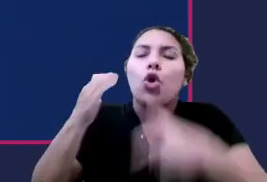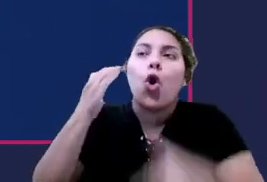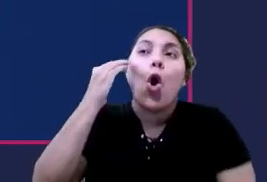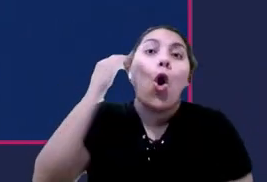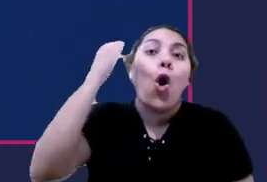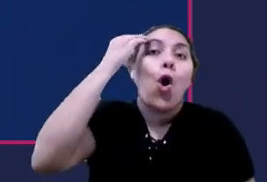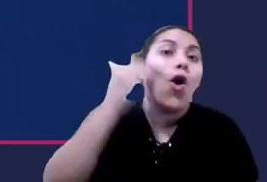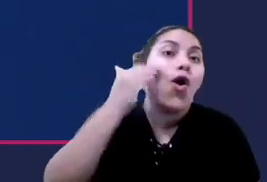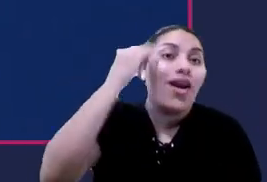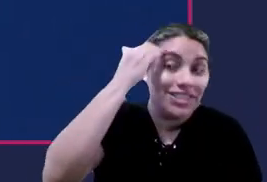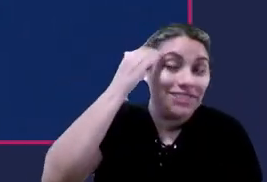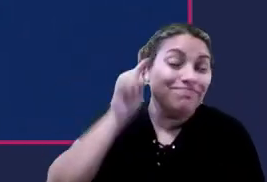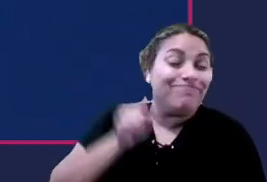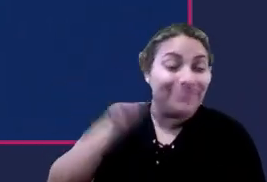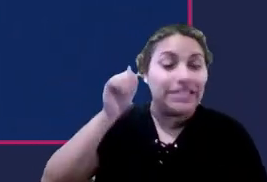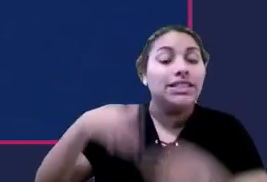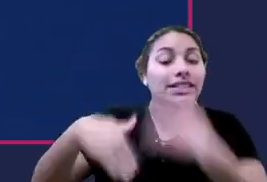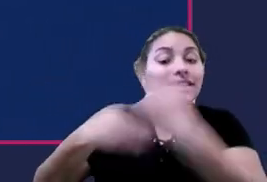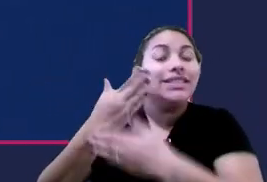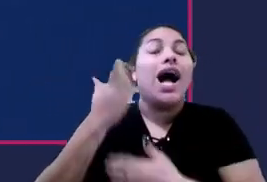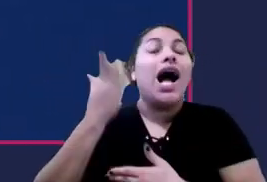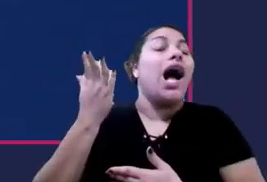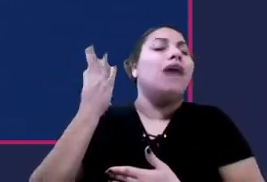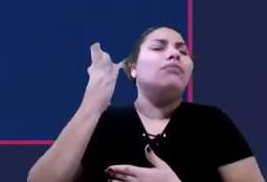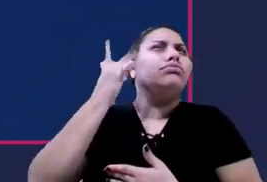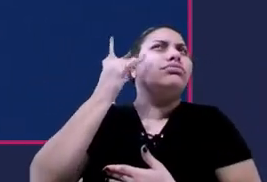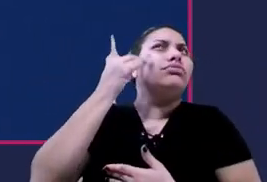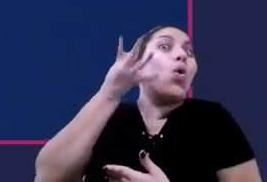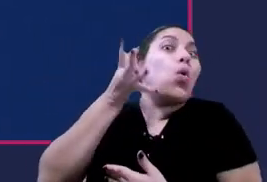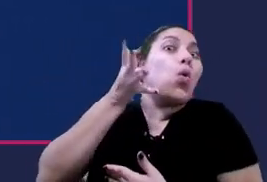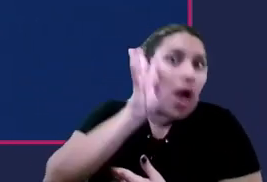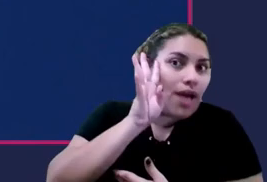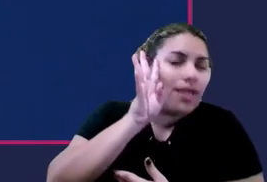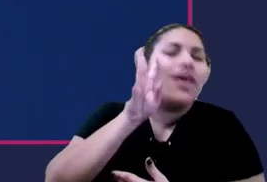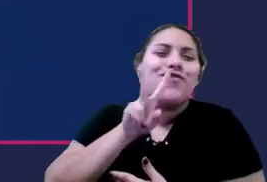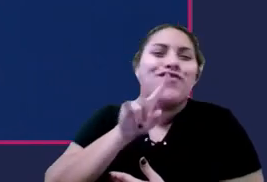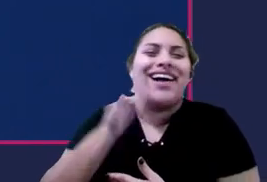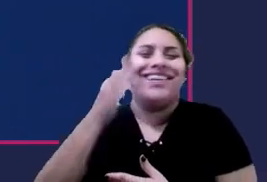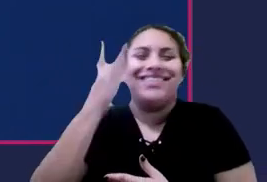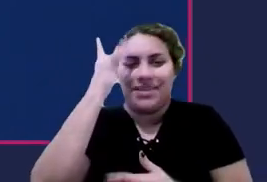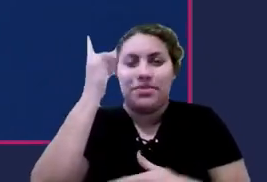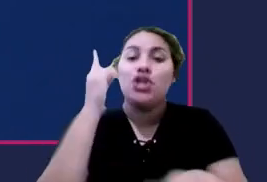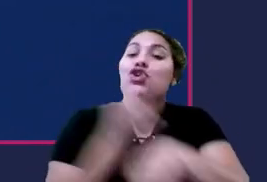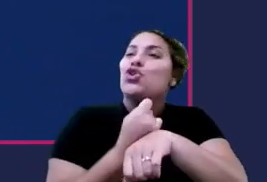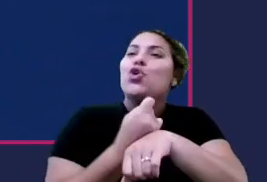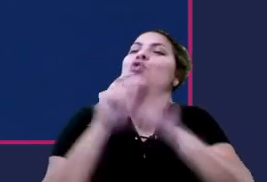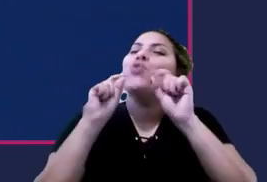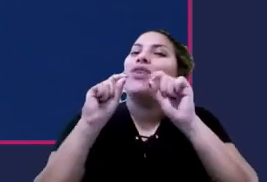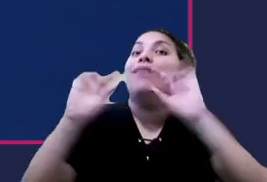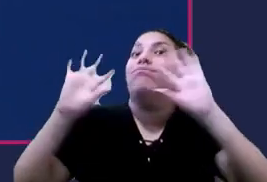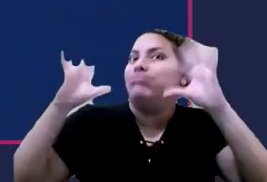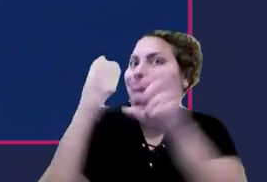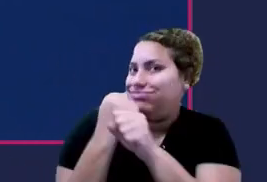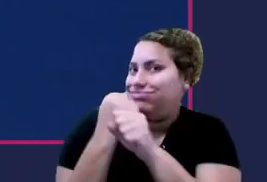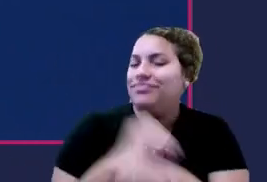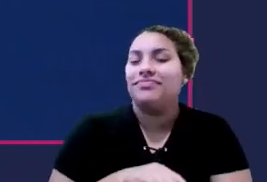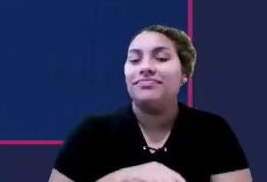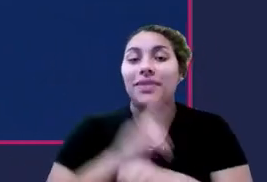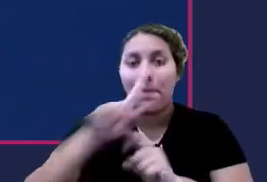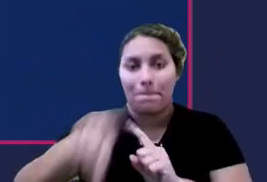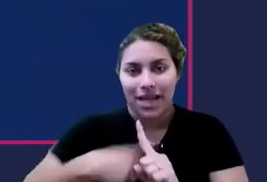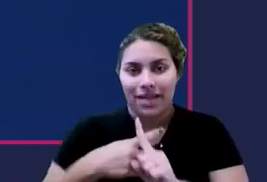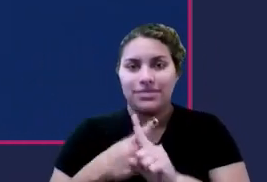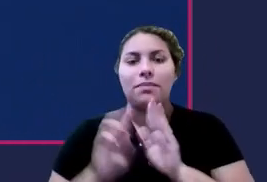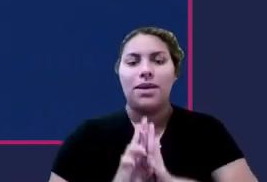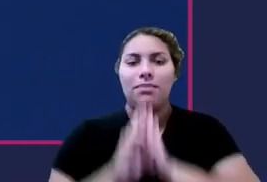now, and probably on Wednesday we are gonna find out if we have received the award or not. So I